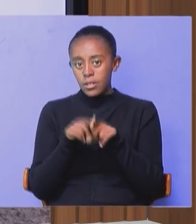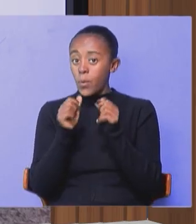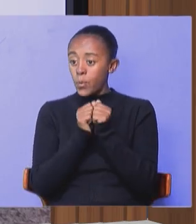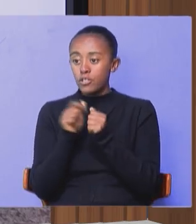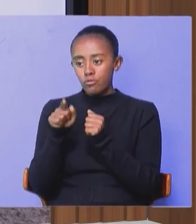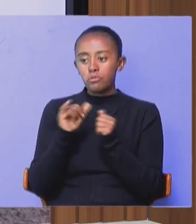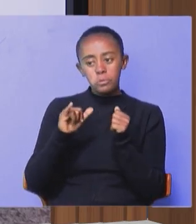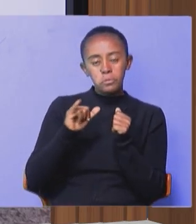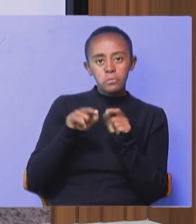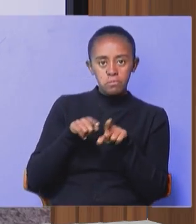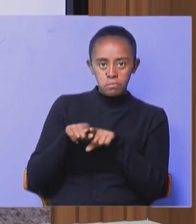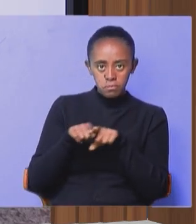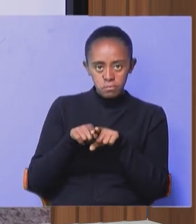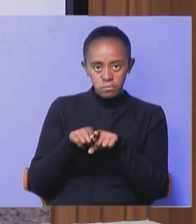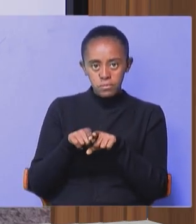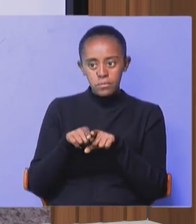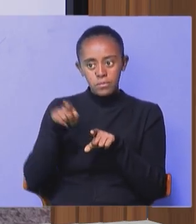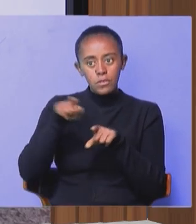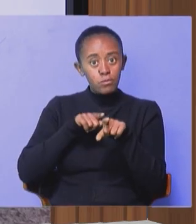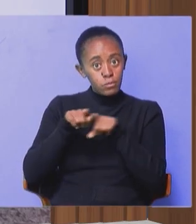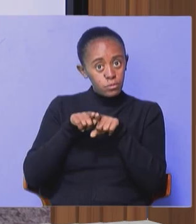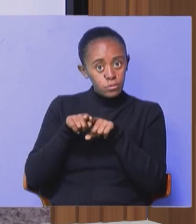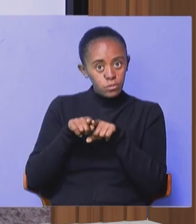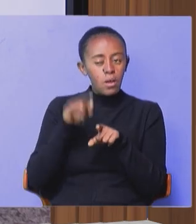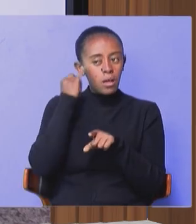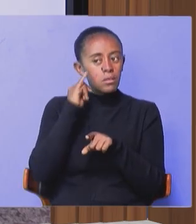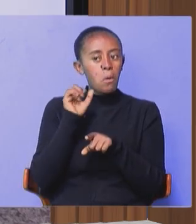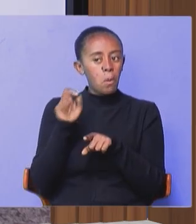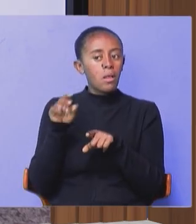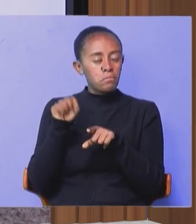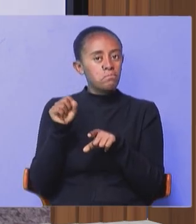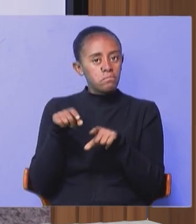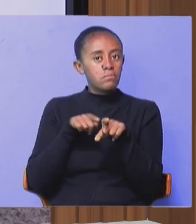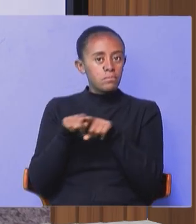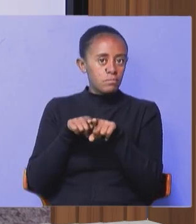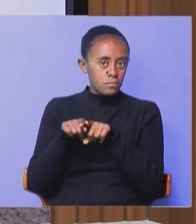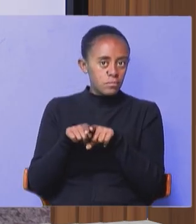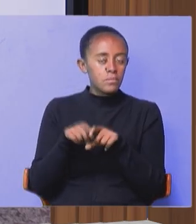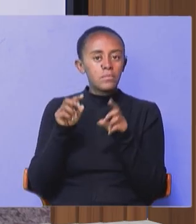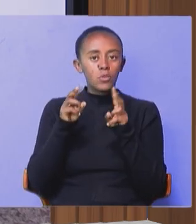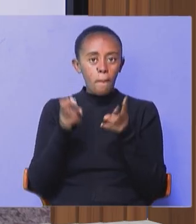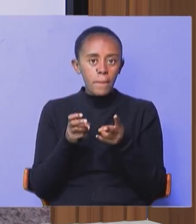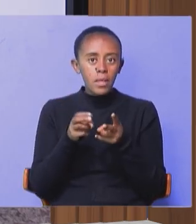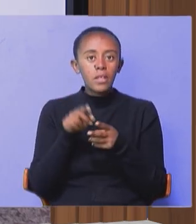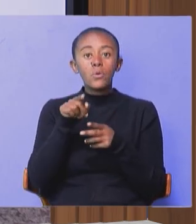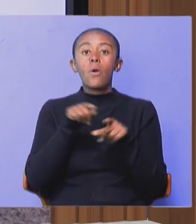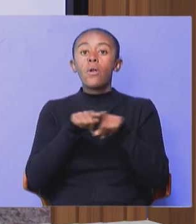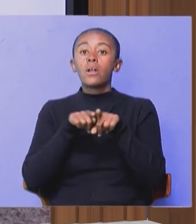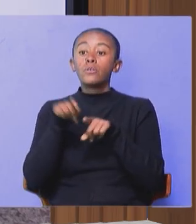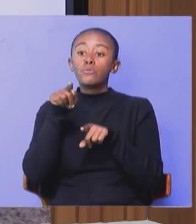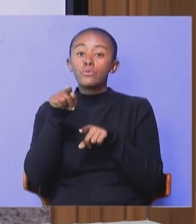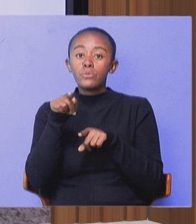you. So, you are agreeing to a certain idea or a certain topic, but you are agreeing with